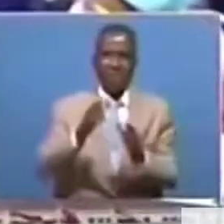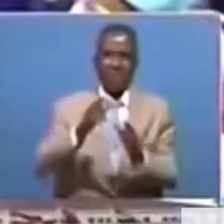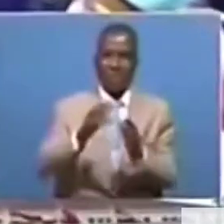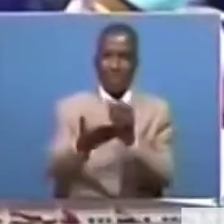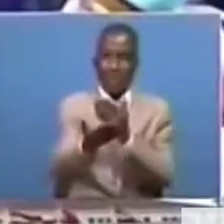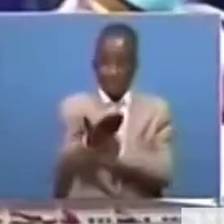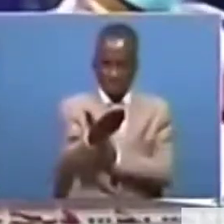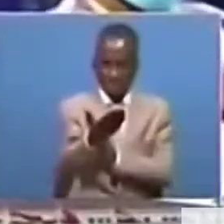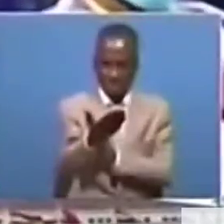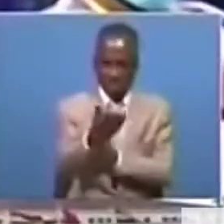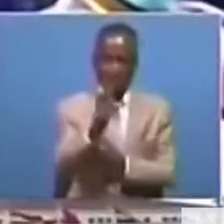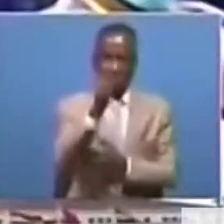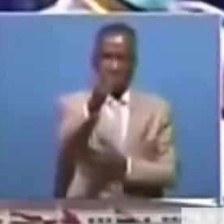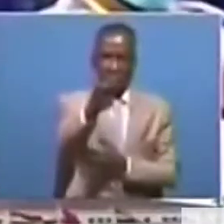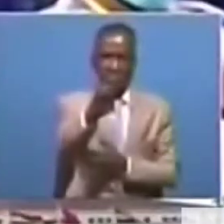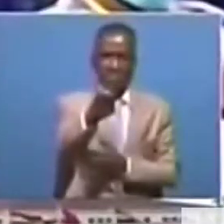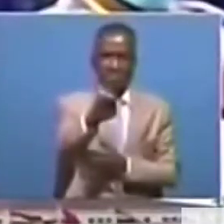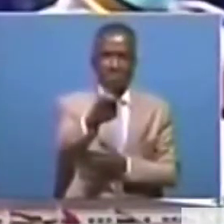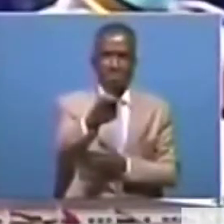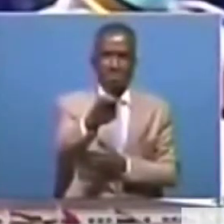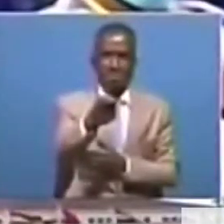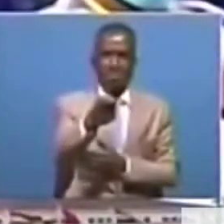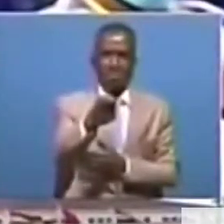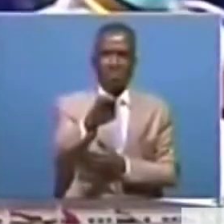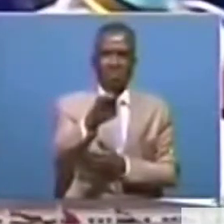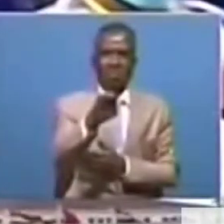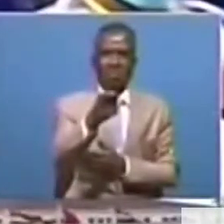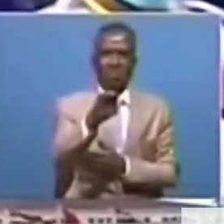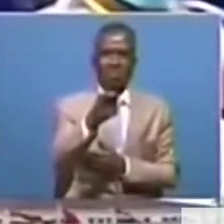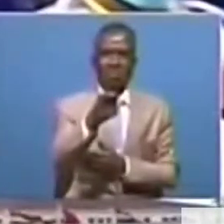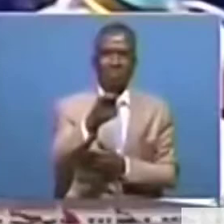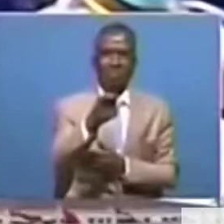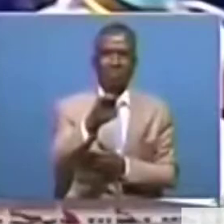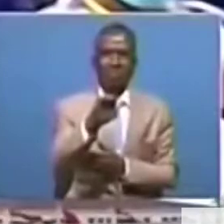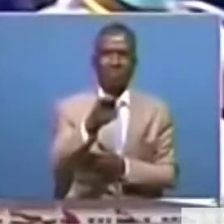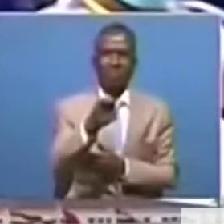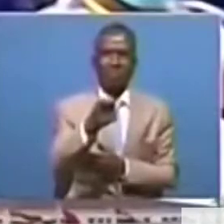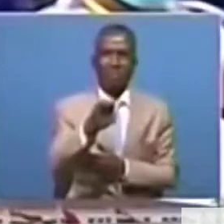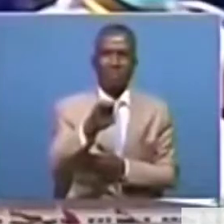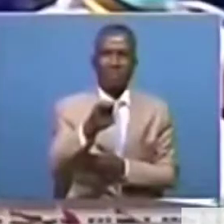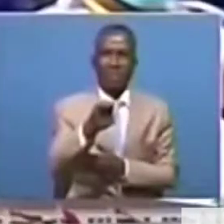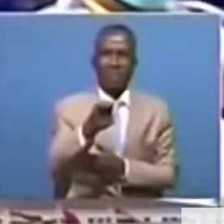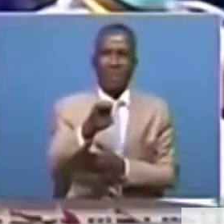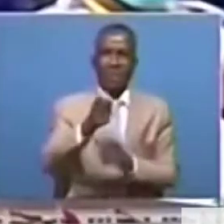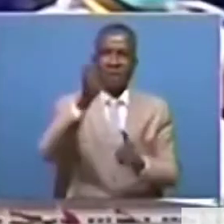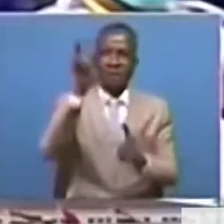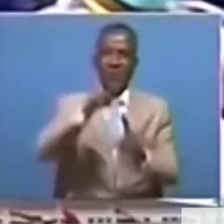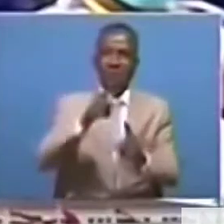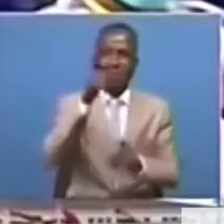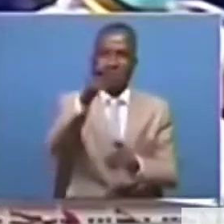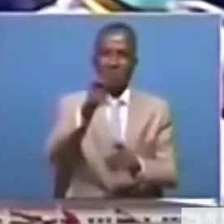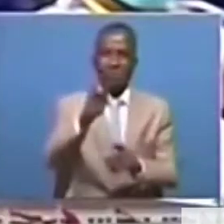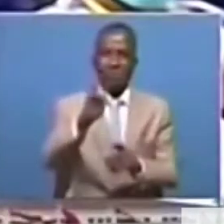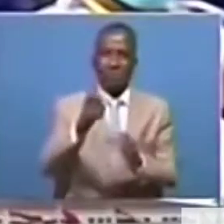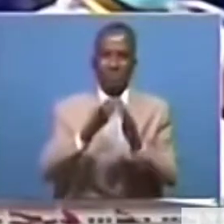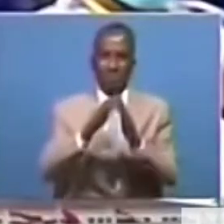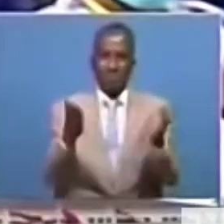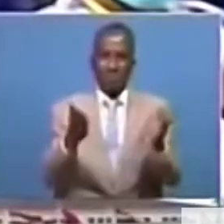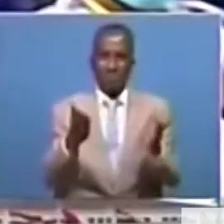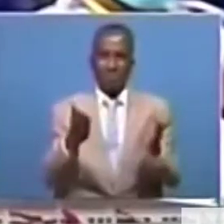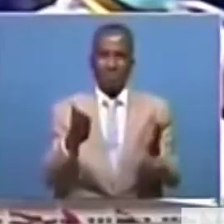morning, just this in the last half hour. So we have filed an application for review of your ruling